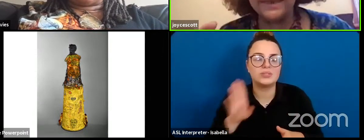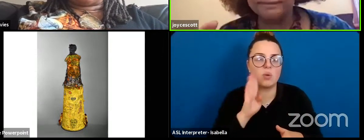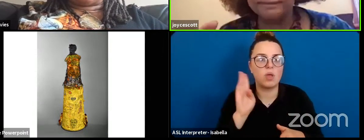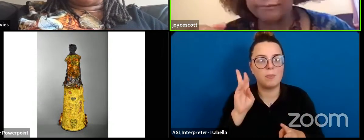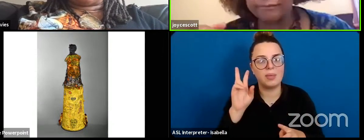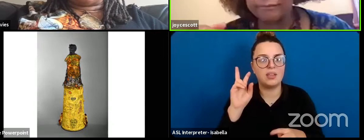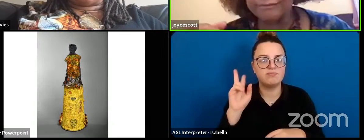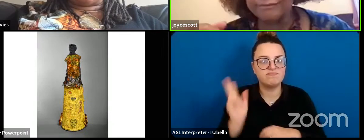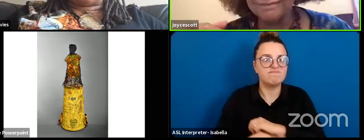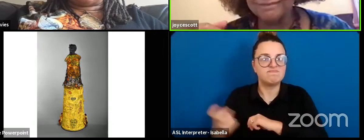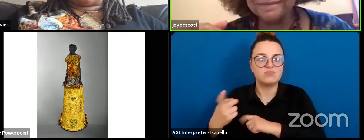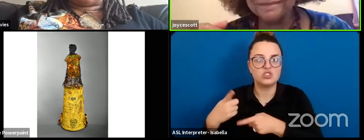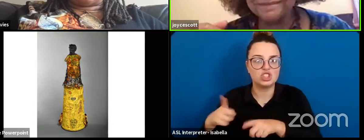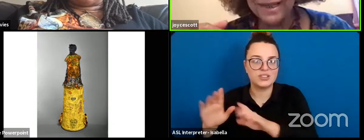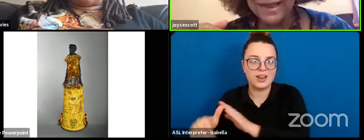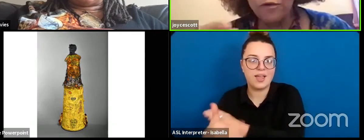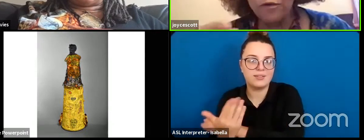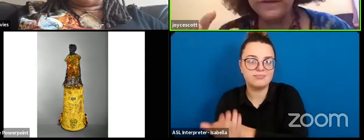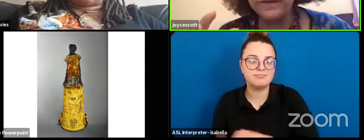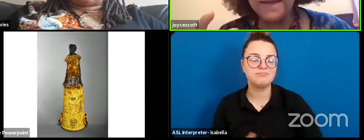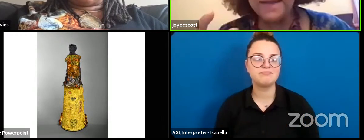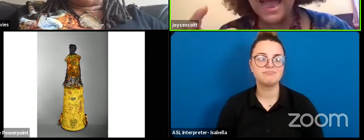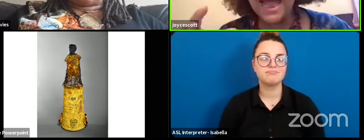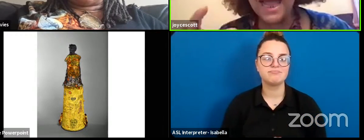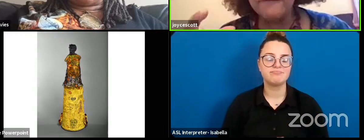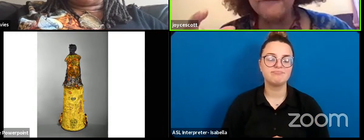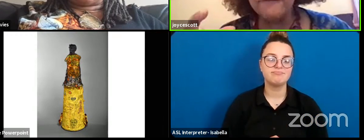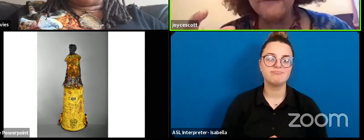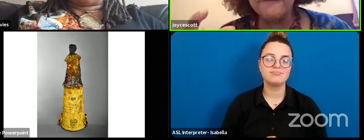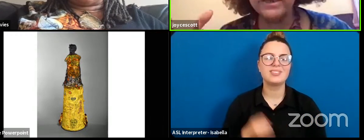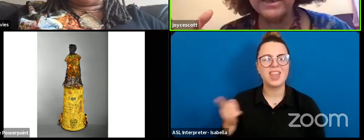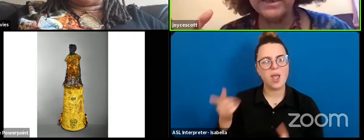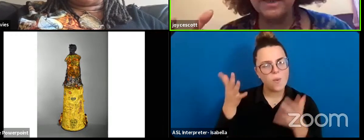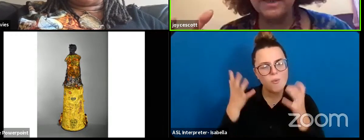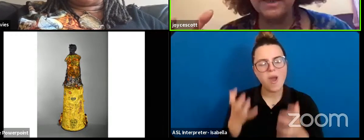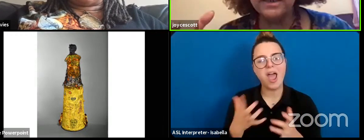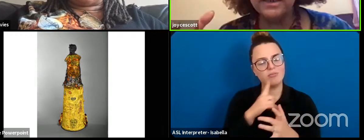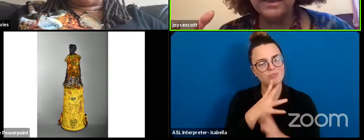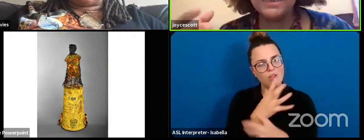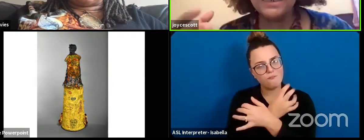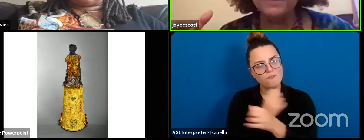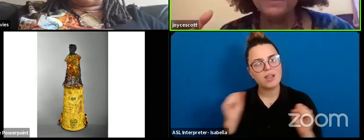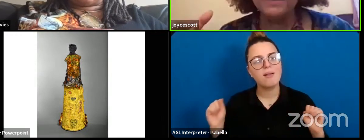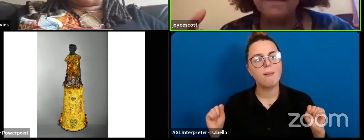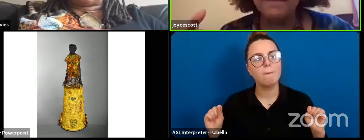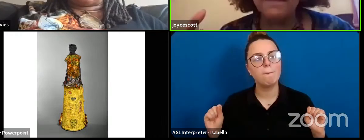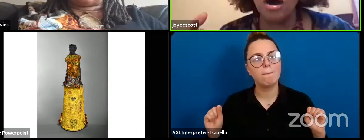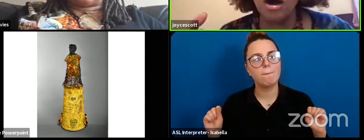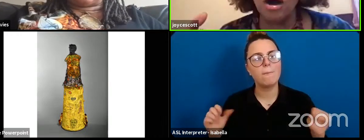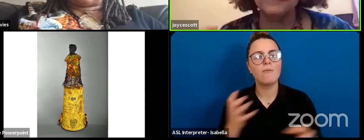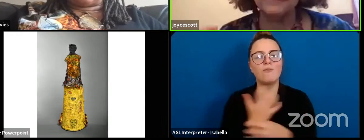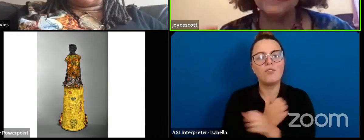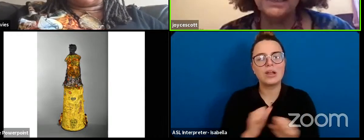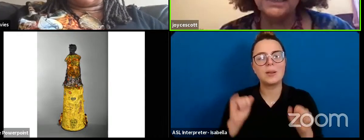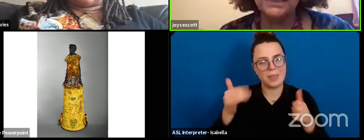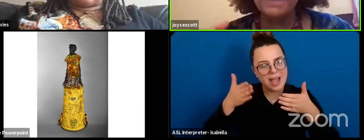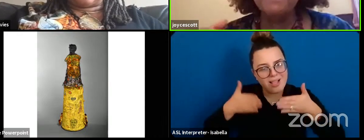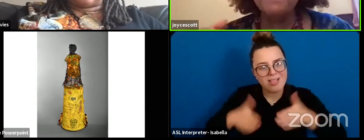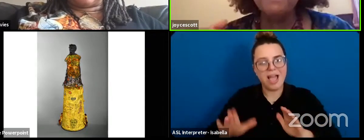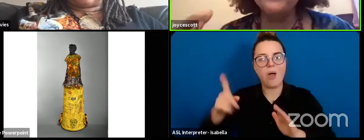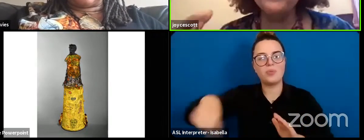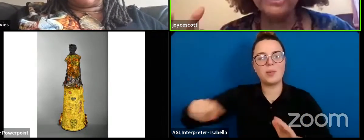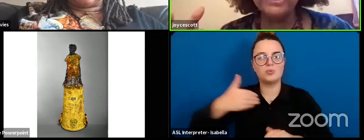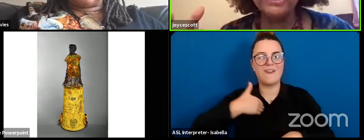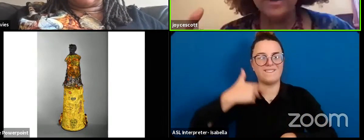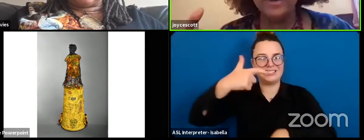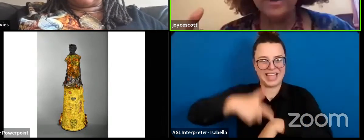night. They wanted to be able to have a kind of freedom that allowed them to have time off, to